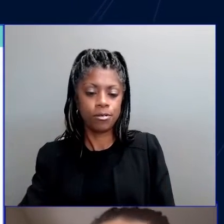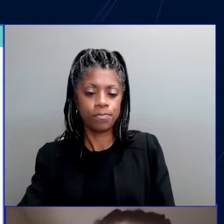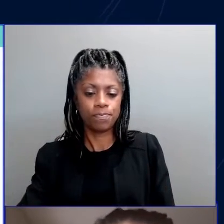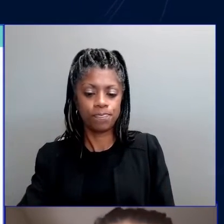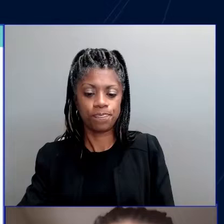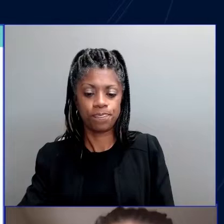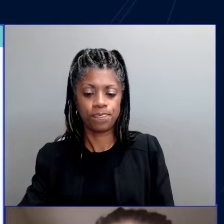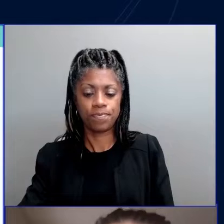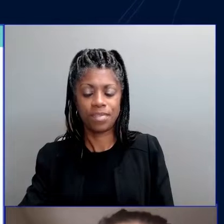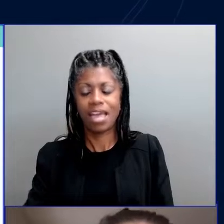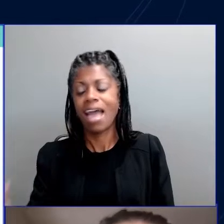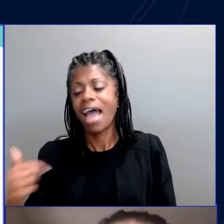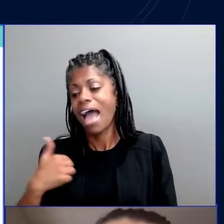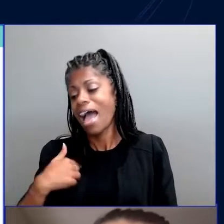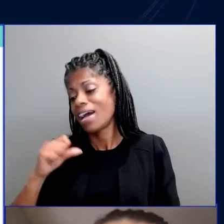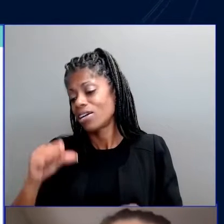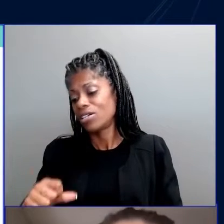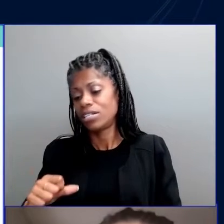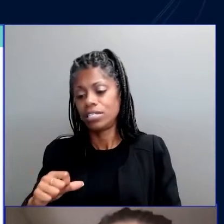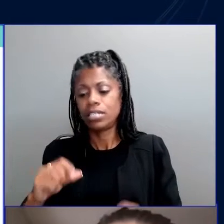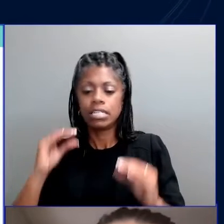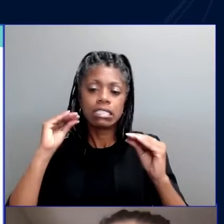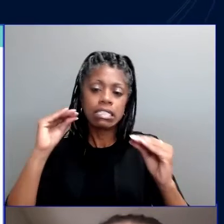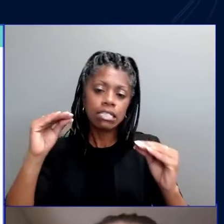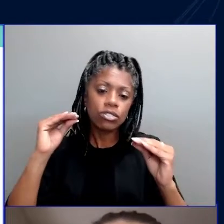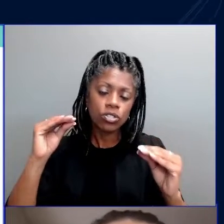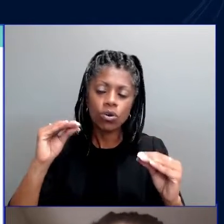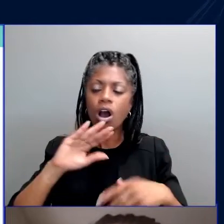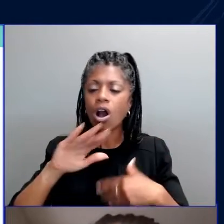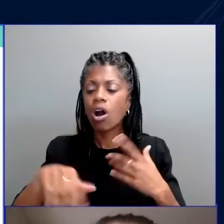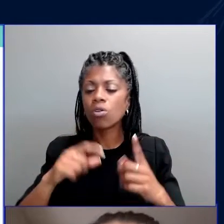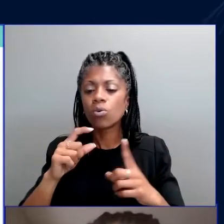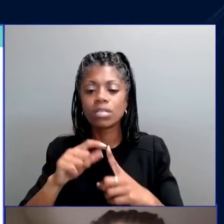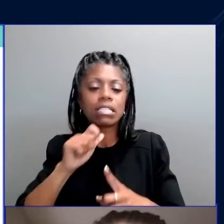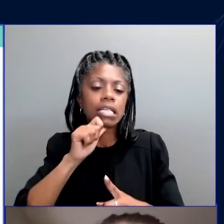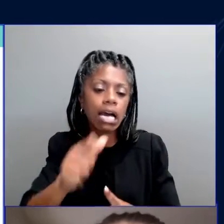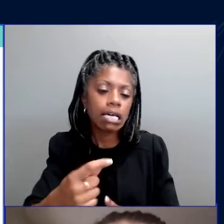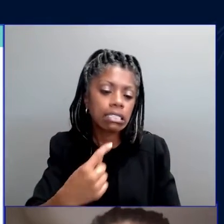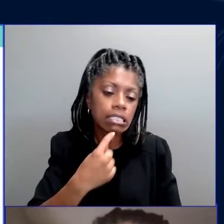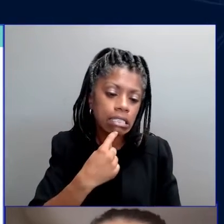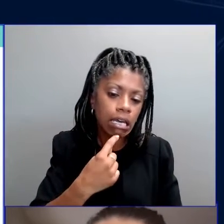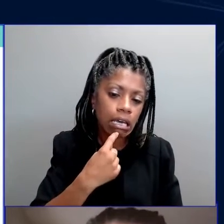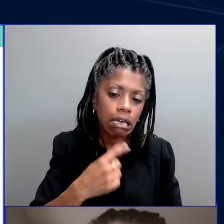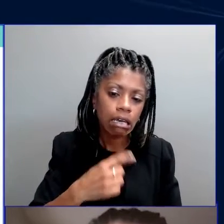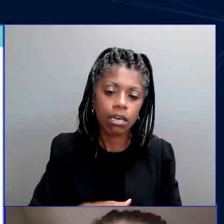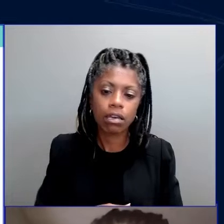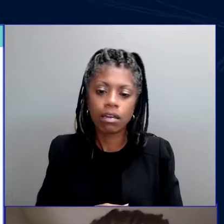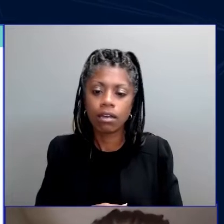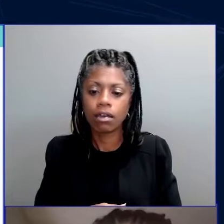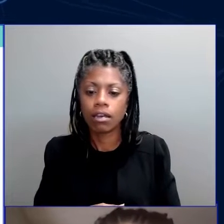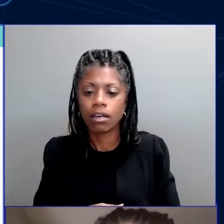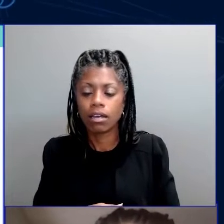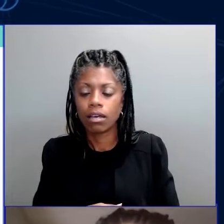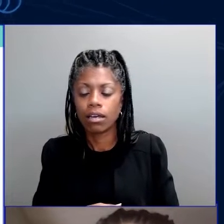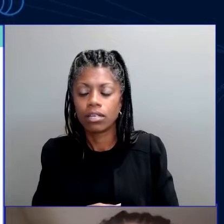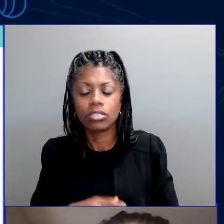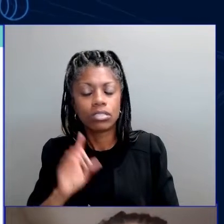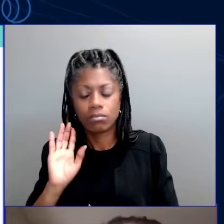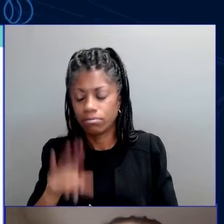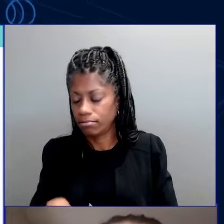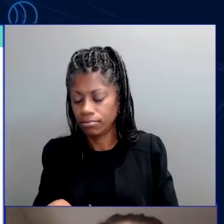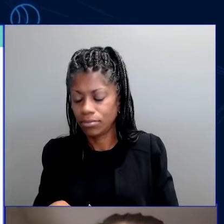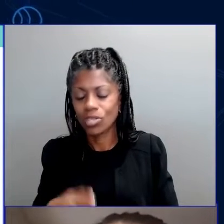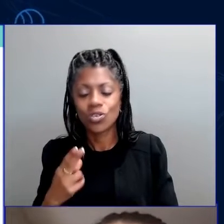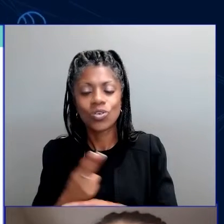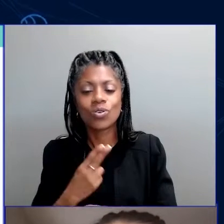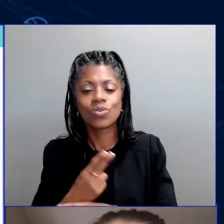special needs, not to say wheelchair bound, and to please, I beg of you, just say the word disabled. I